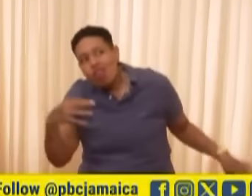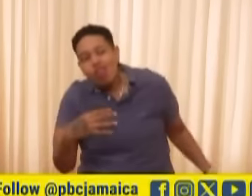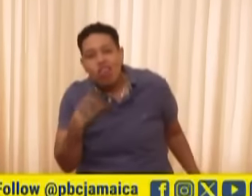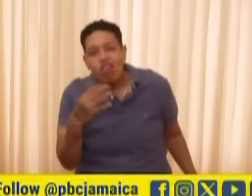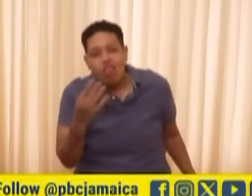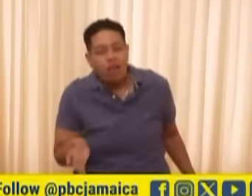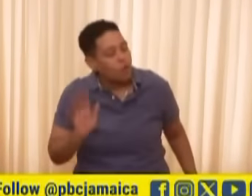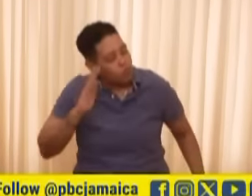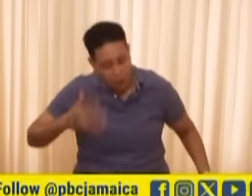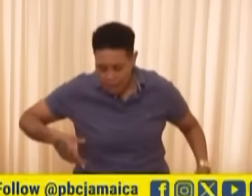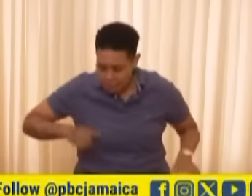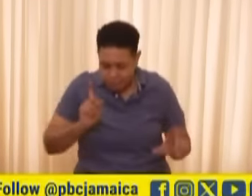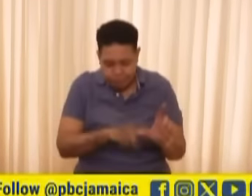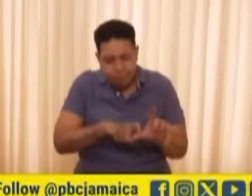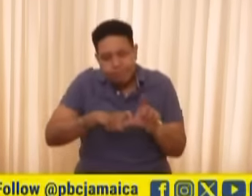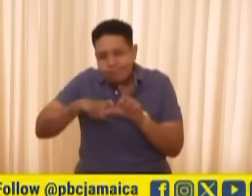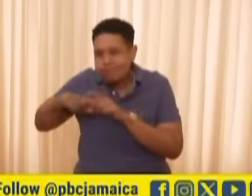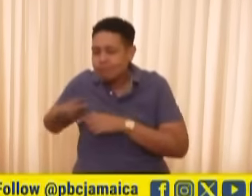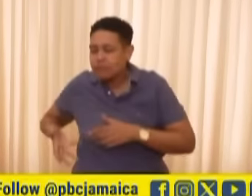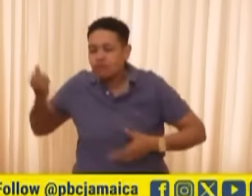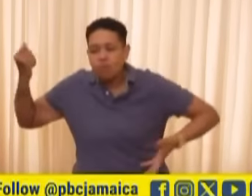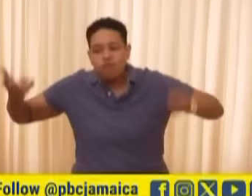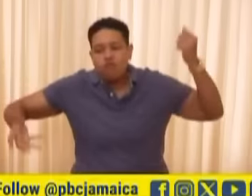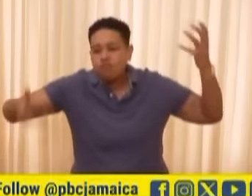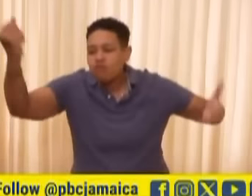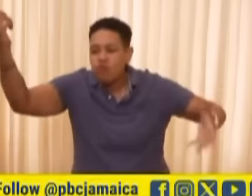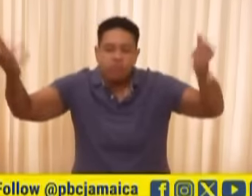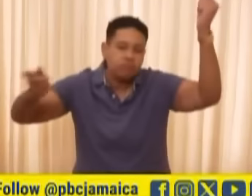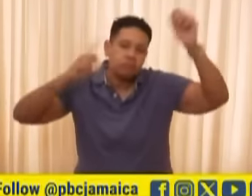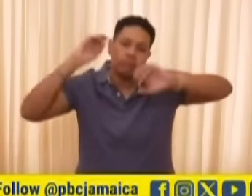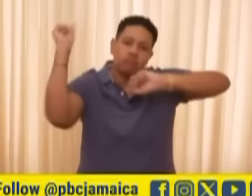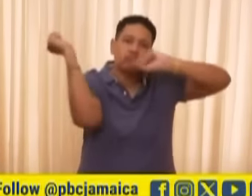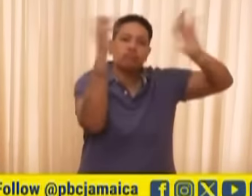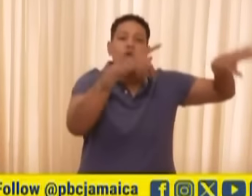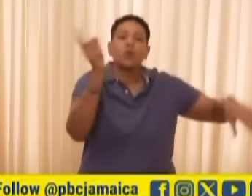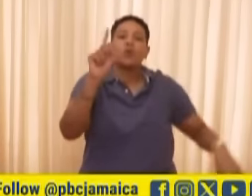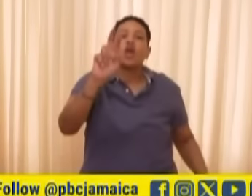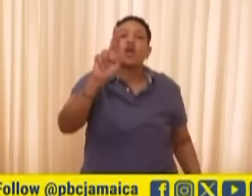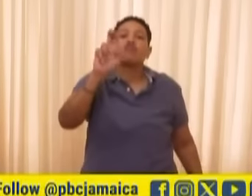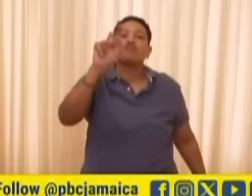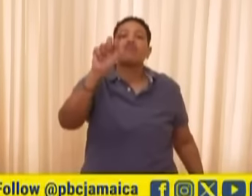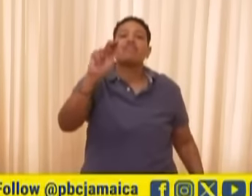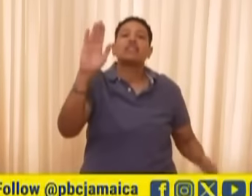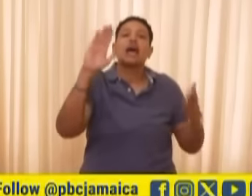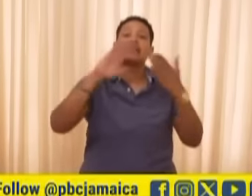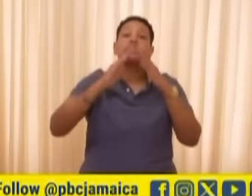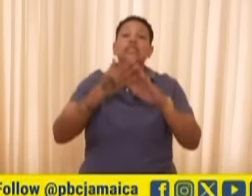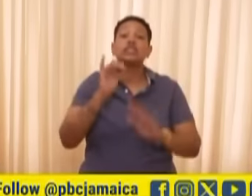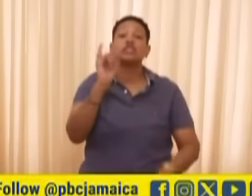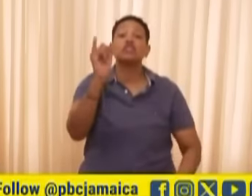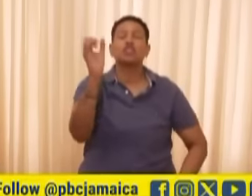going to remove them and take them to the Riverton City dump.